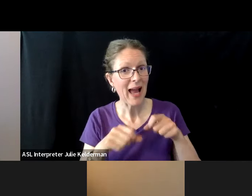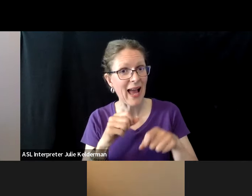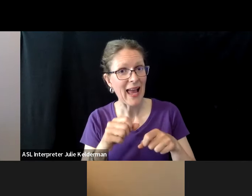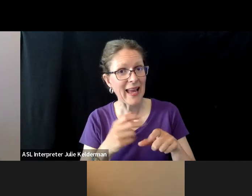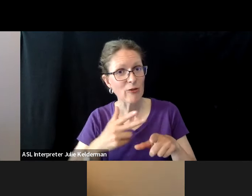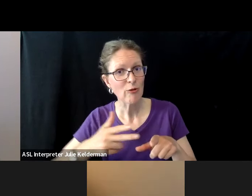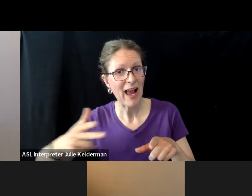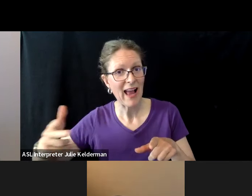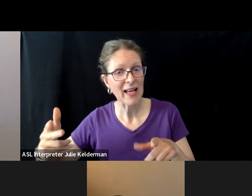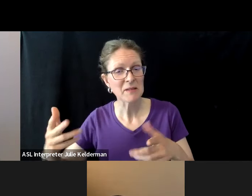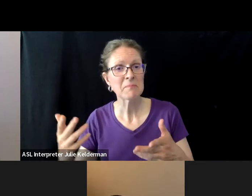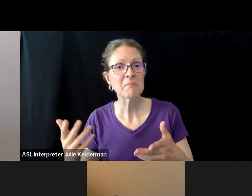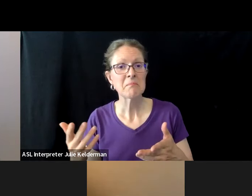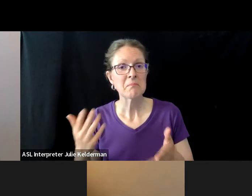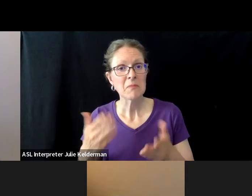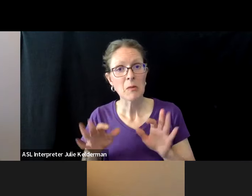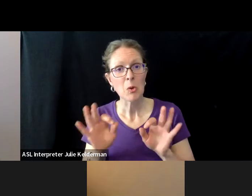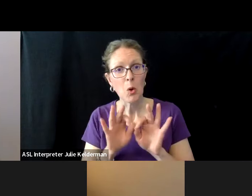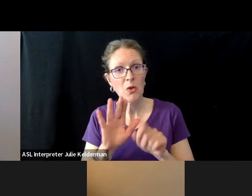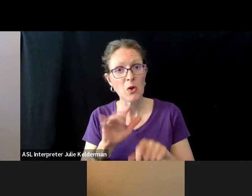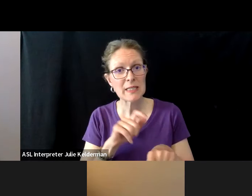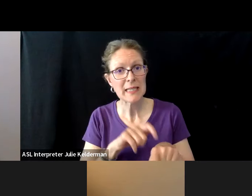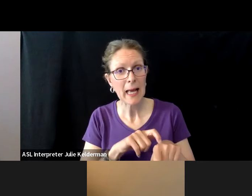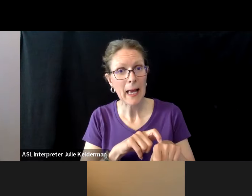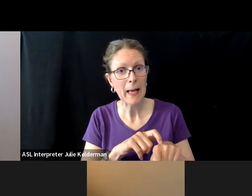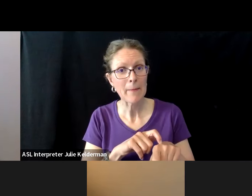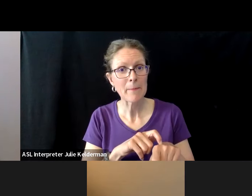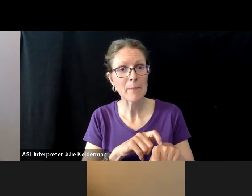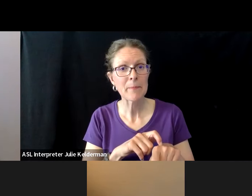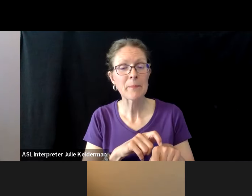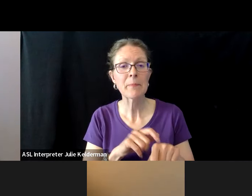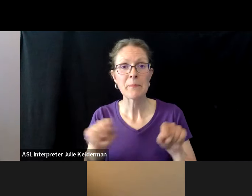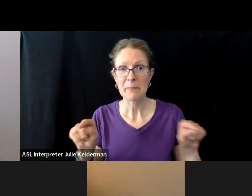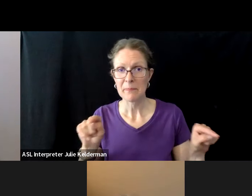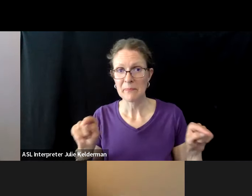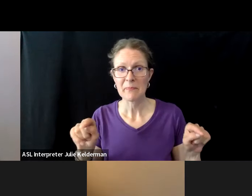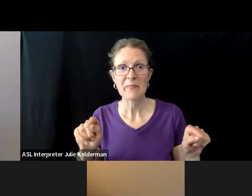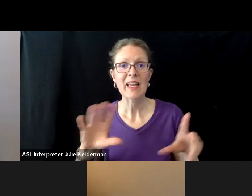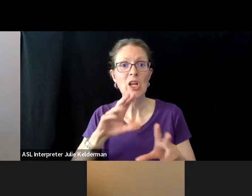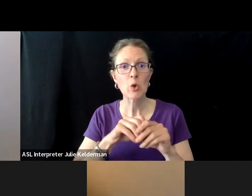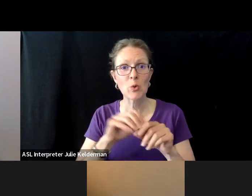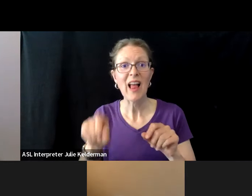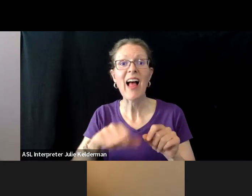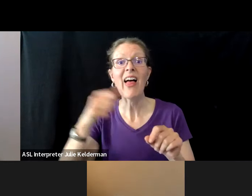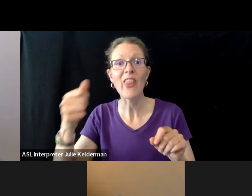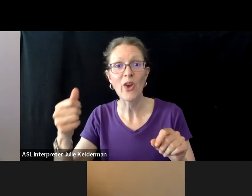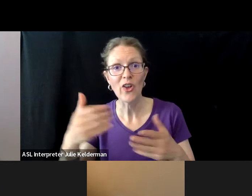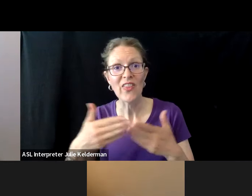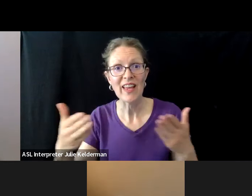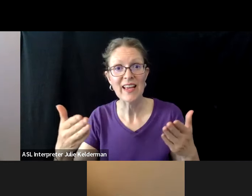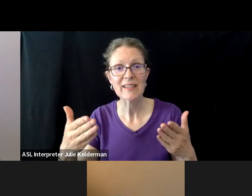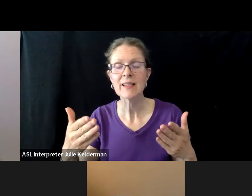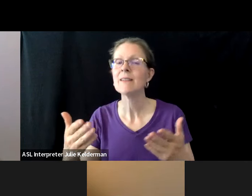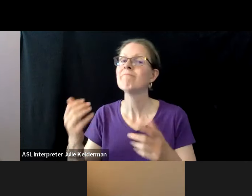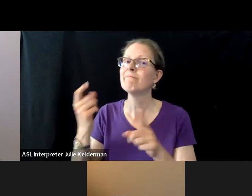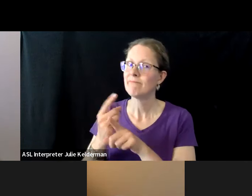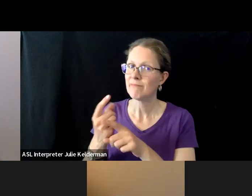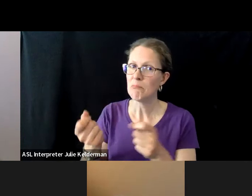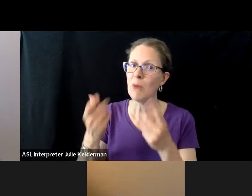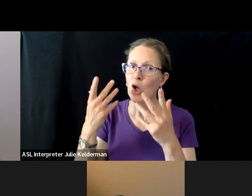saying it might be worthwhile thinking Bikes about and including scooters. other things than just Right. the empty bike rack.